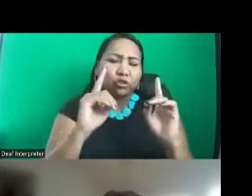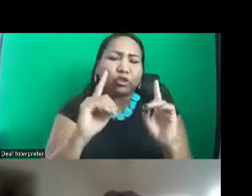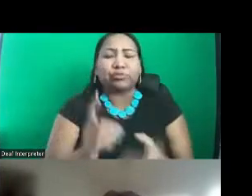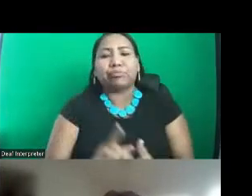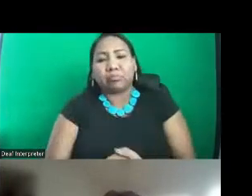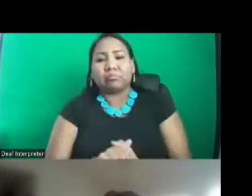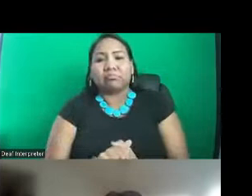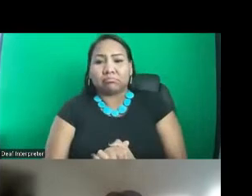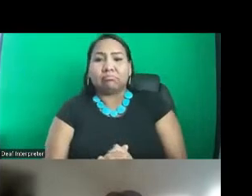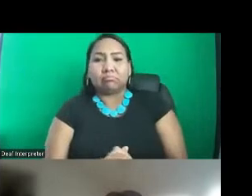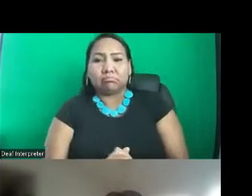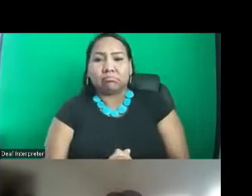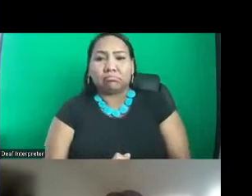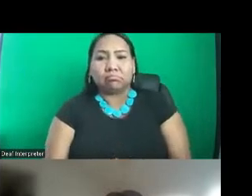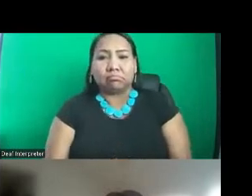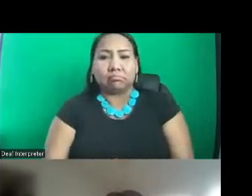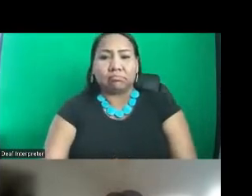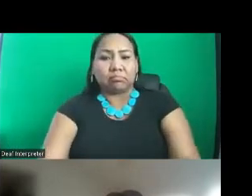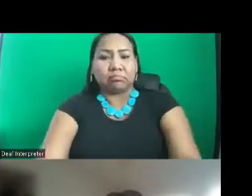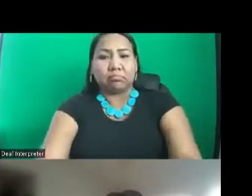Next slide, please.